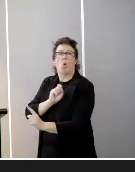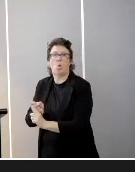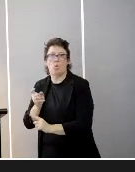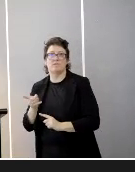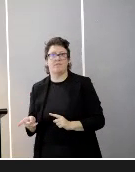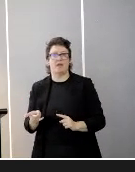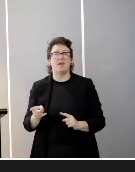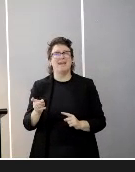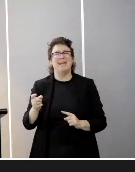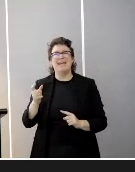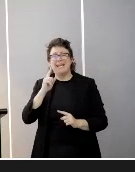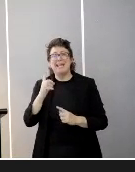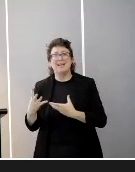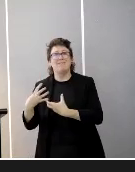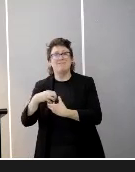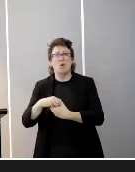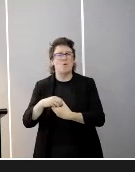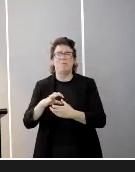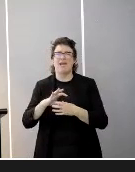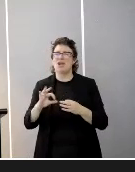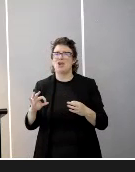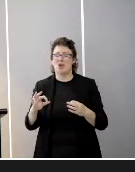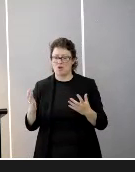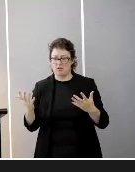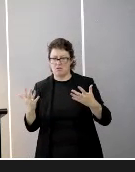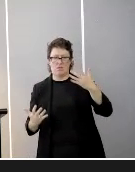accounts for the big increase we've seen.